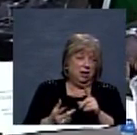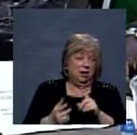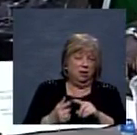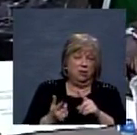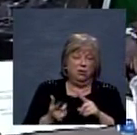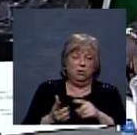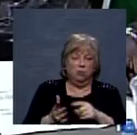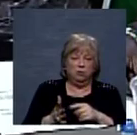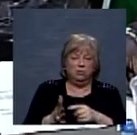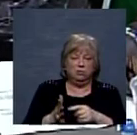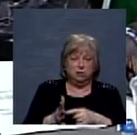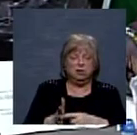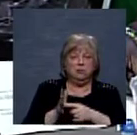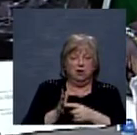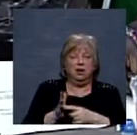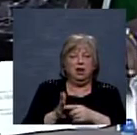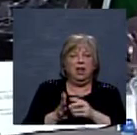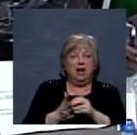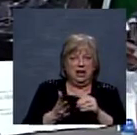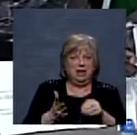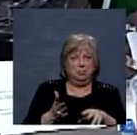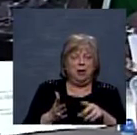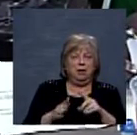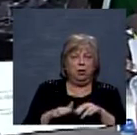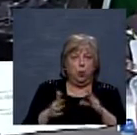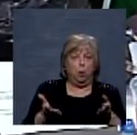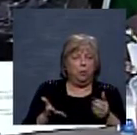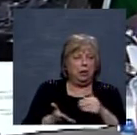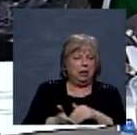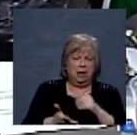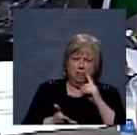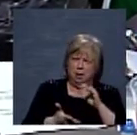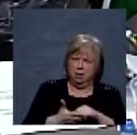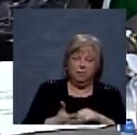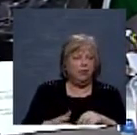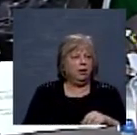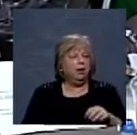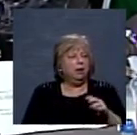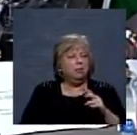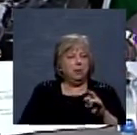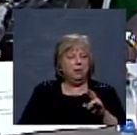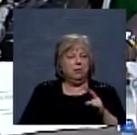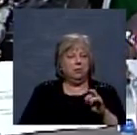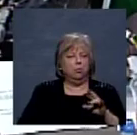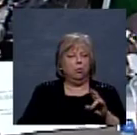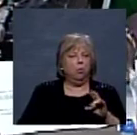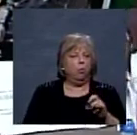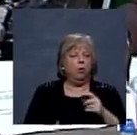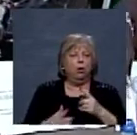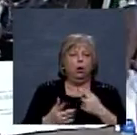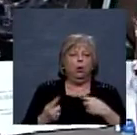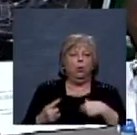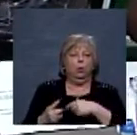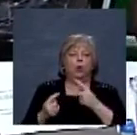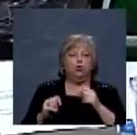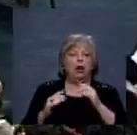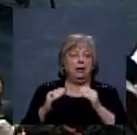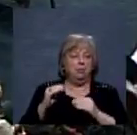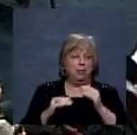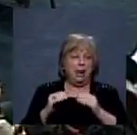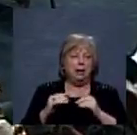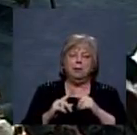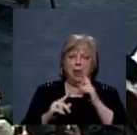warrant that expense. Seems like that was... I think what we've tried to do is balance, and I'll provide a detailed